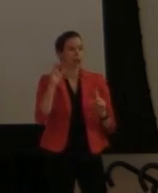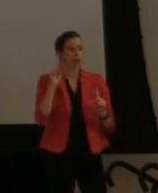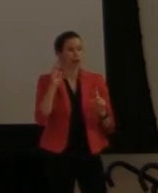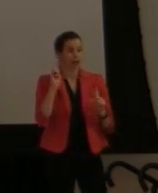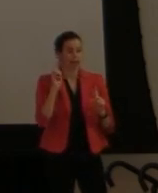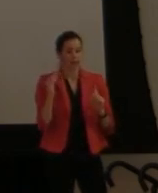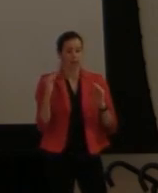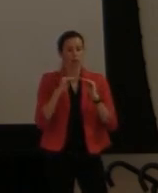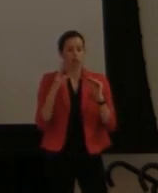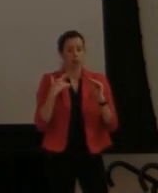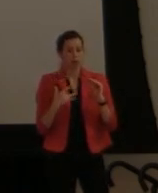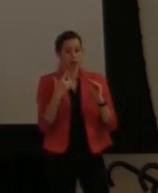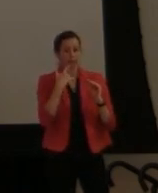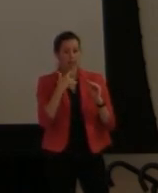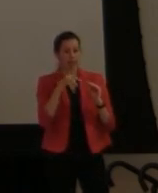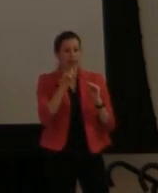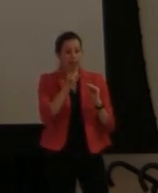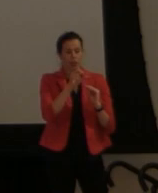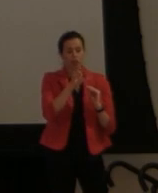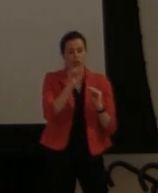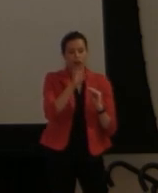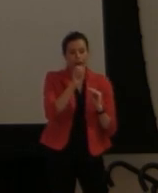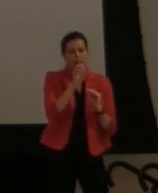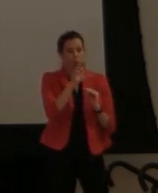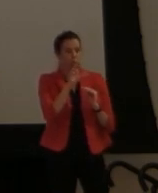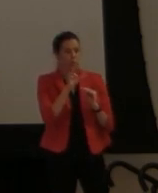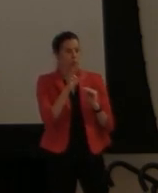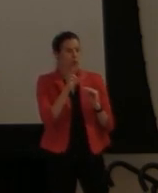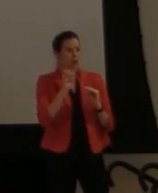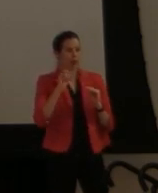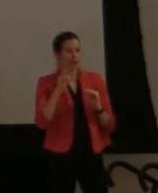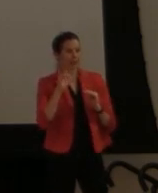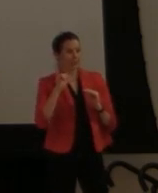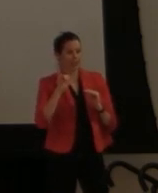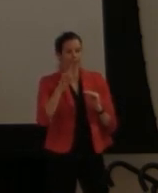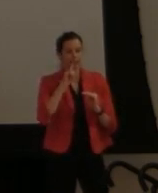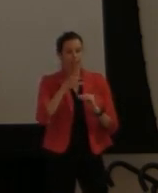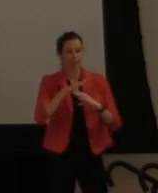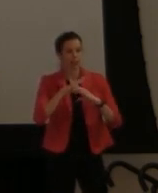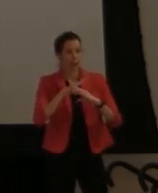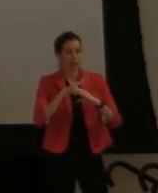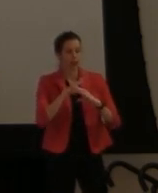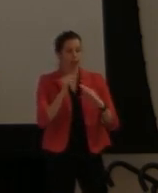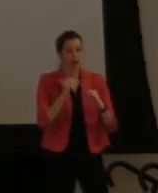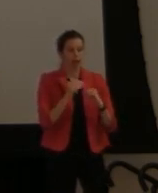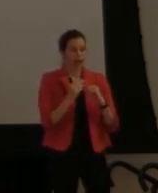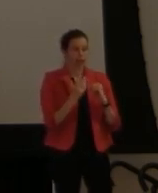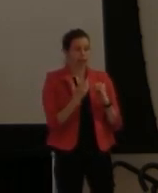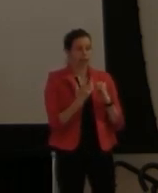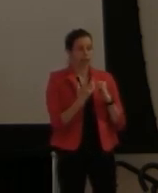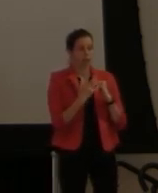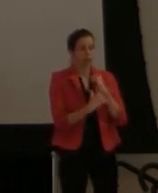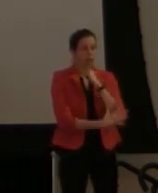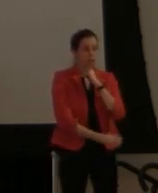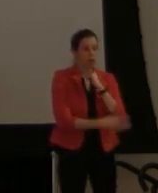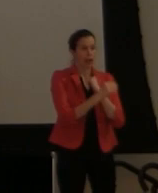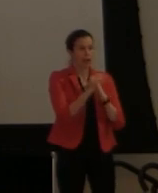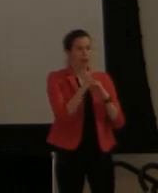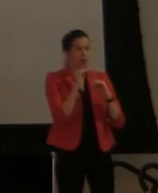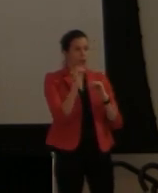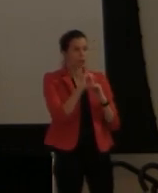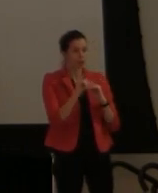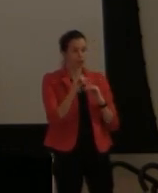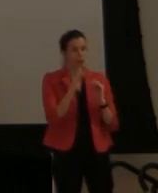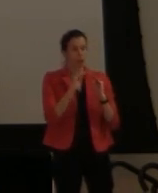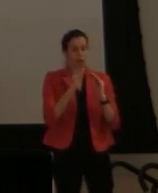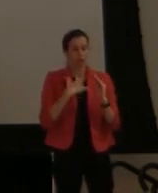were more likely to say race or ethnicity was a barrier. And we found the poor and uninsured were more likely to report